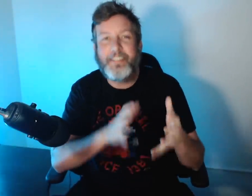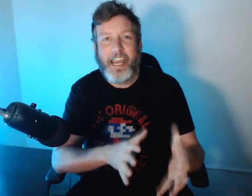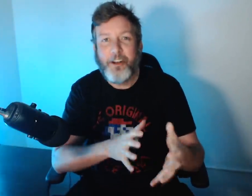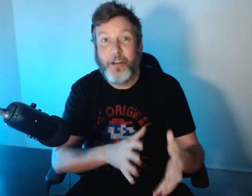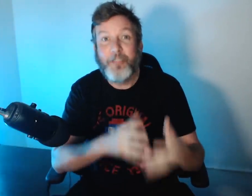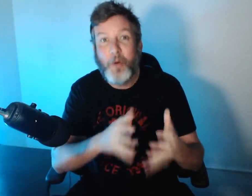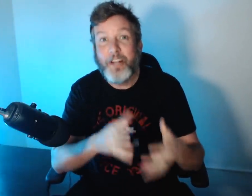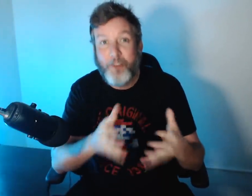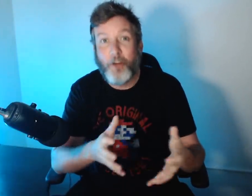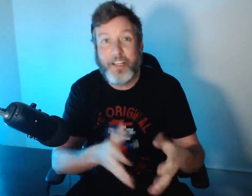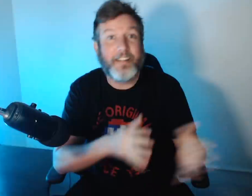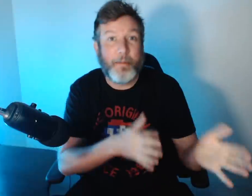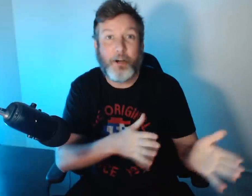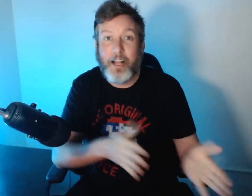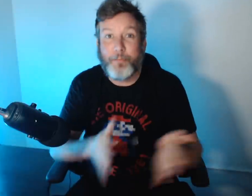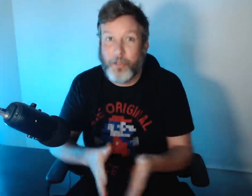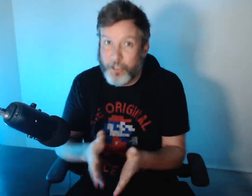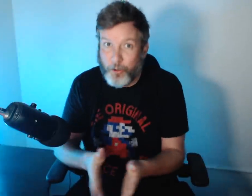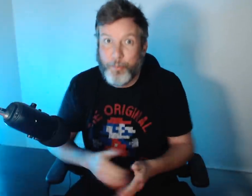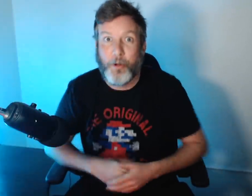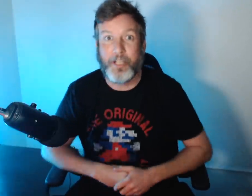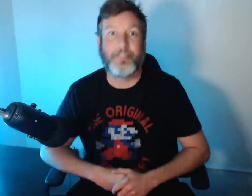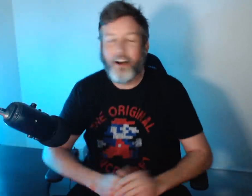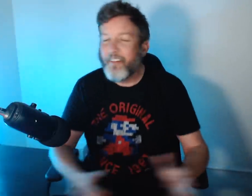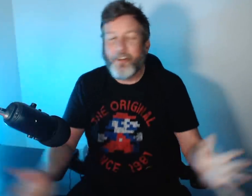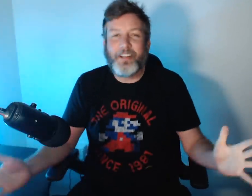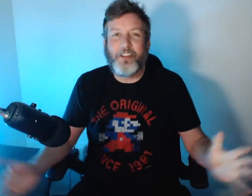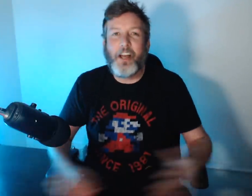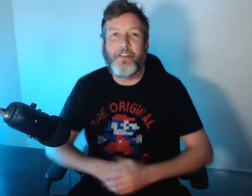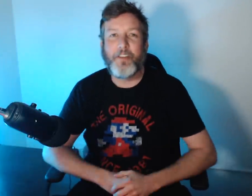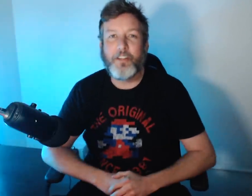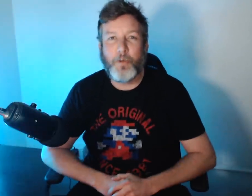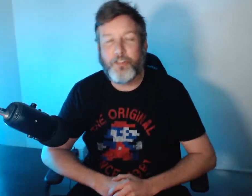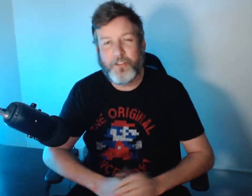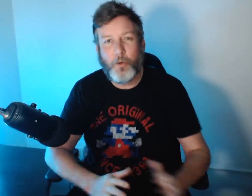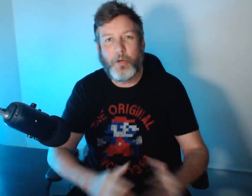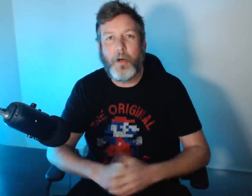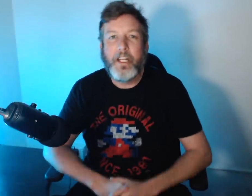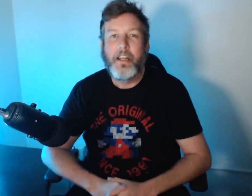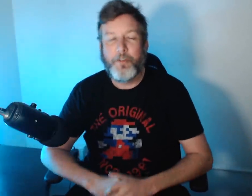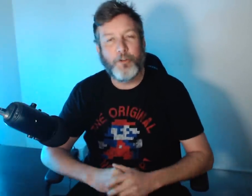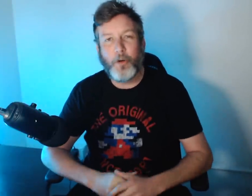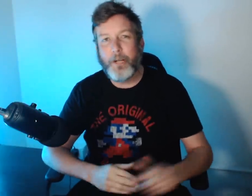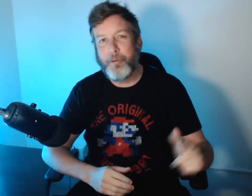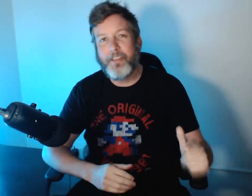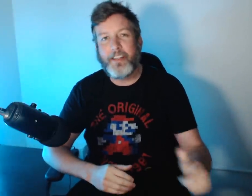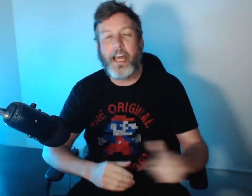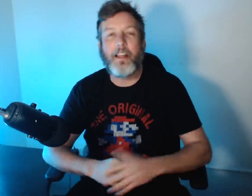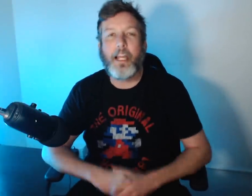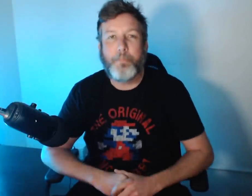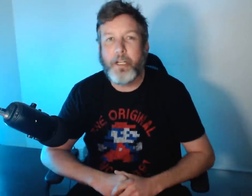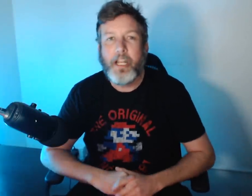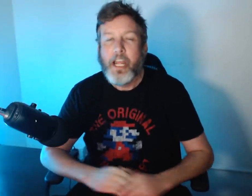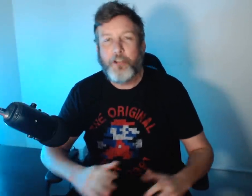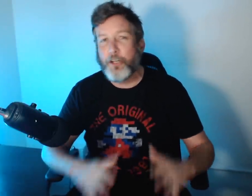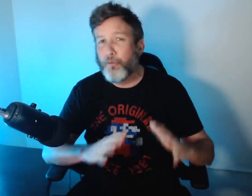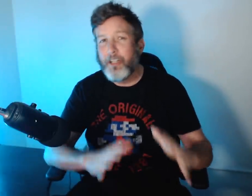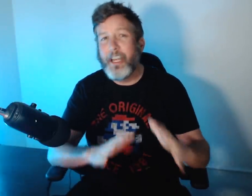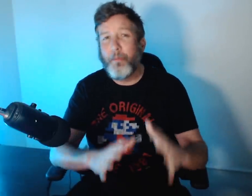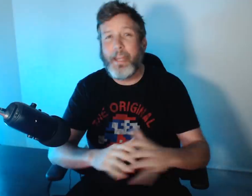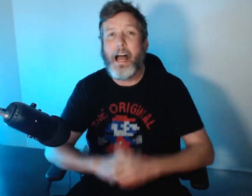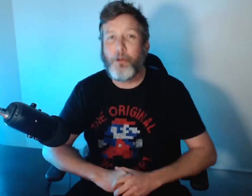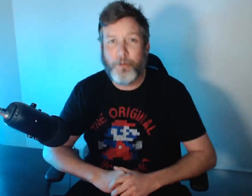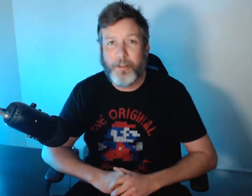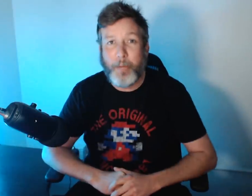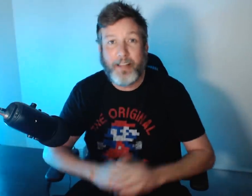legitimate scandal is one involving the Democrats' political opponents. Alright folks, that's all I have for this one, just a quick one. If you enjoyed it, please hit that like button, and you can